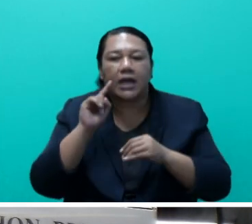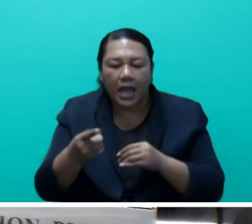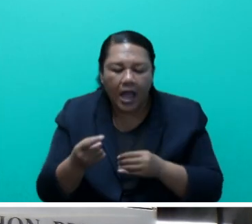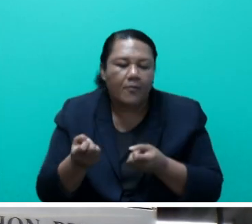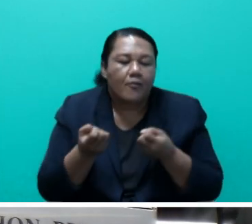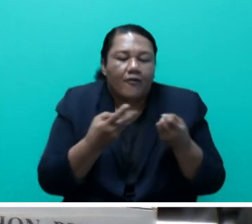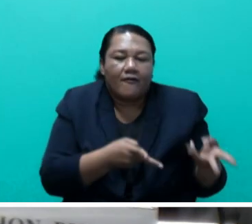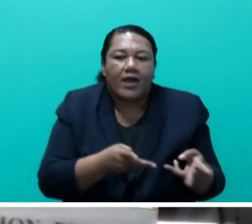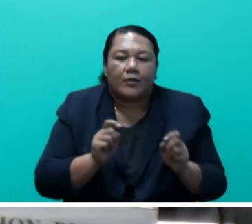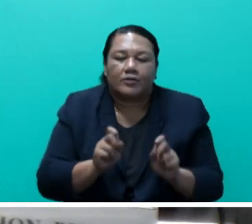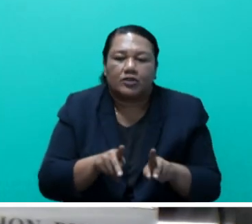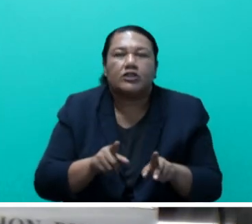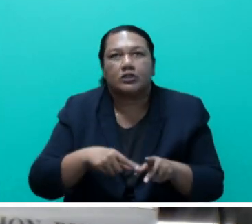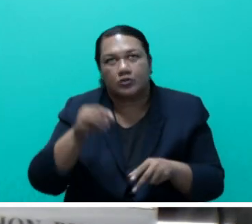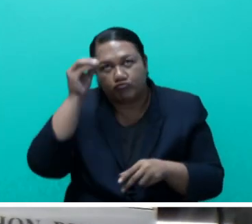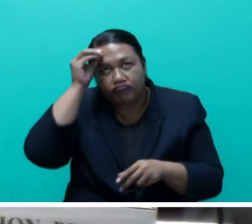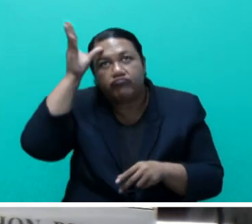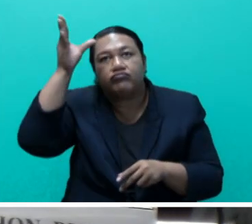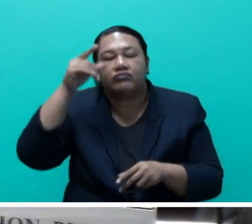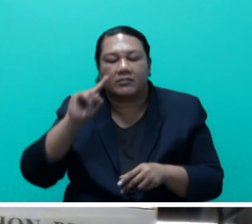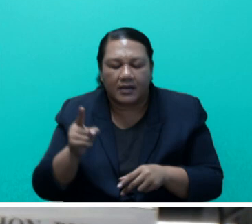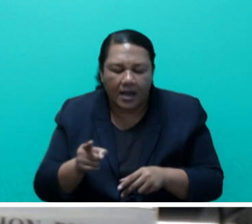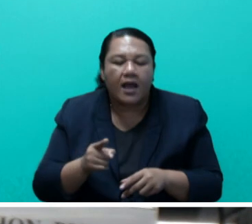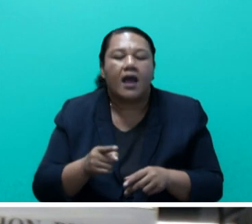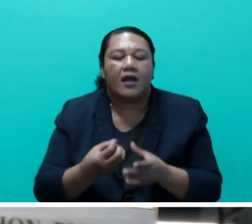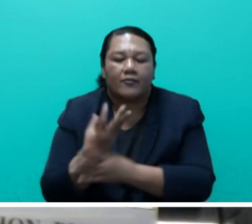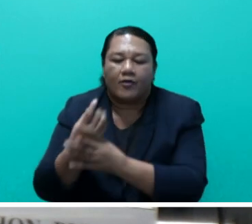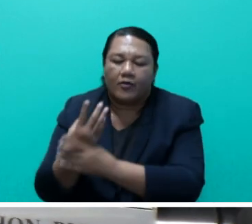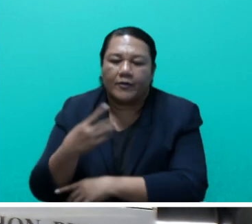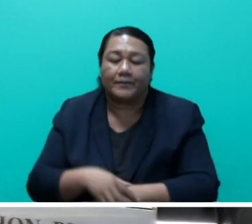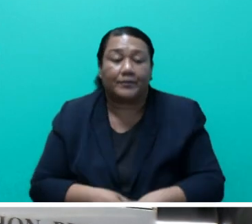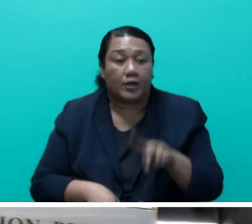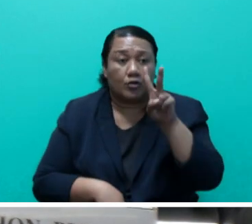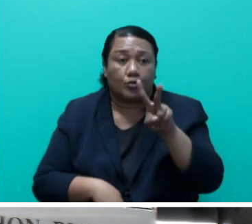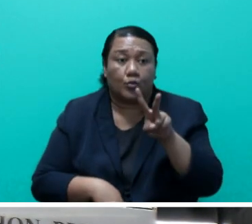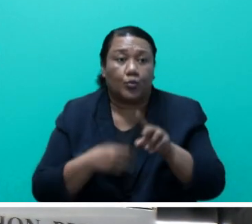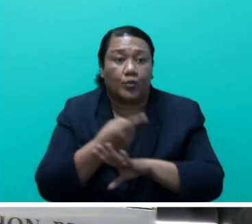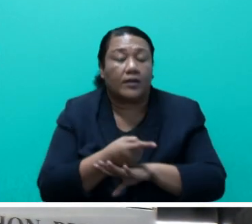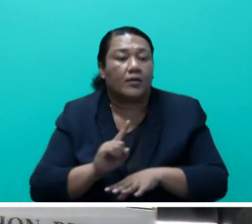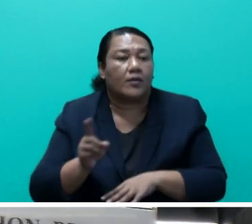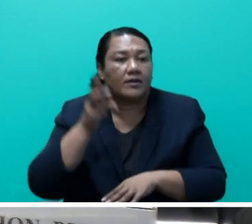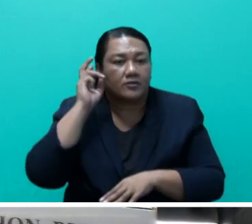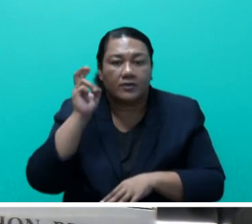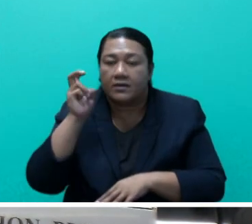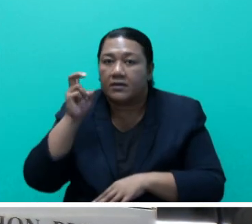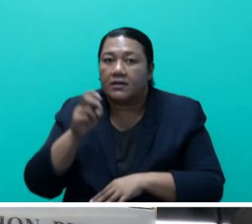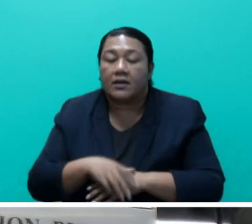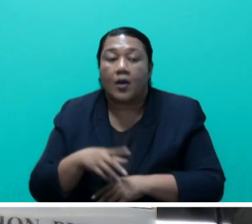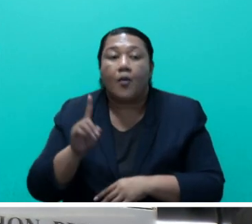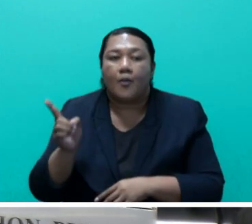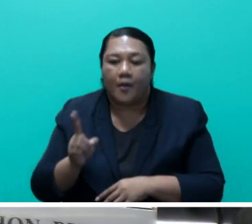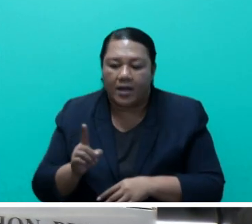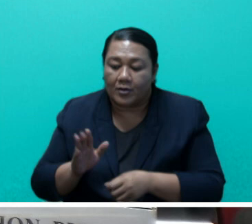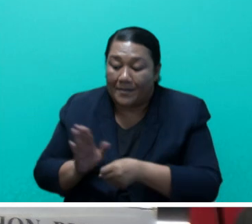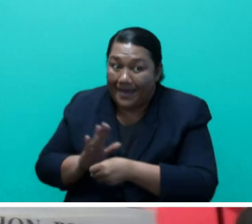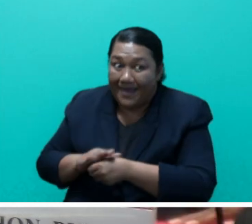technologies available, improving yields. The 2-week training, Mr. Speaker, was a tailor-made to